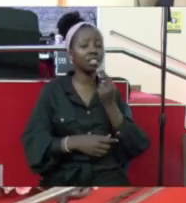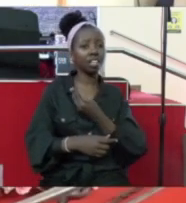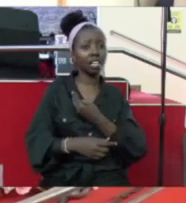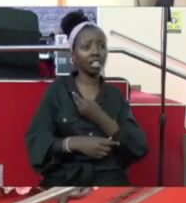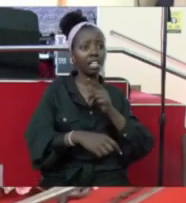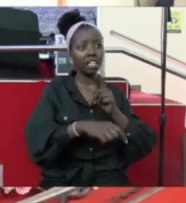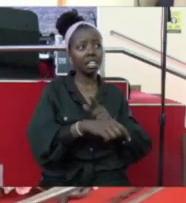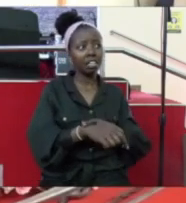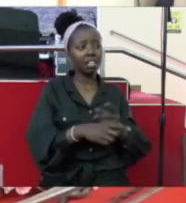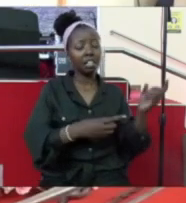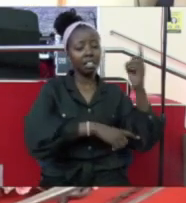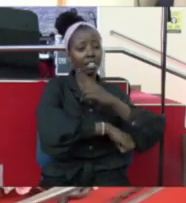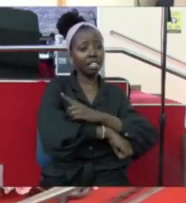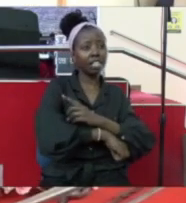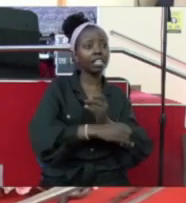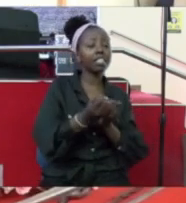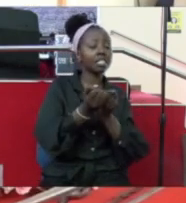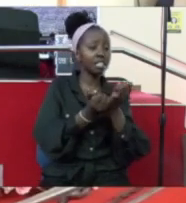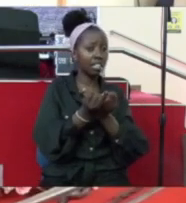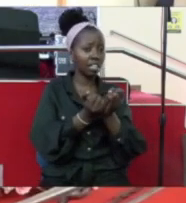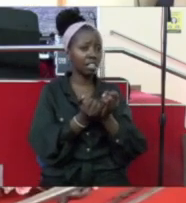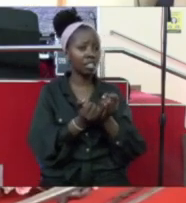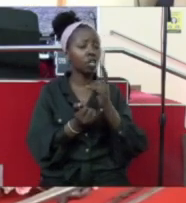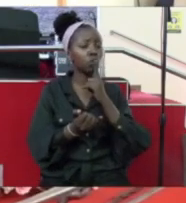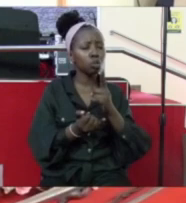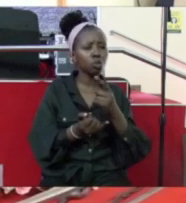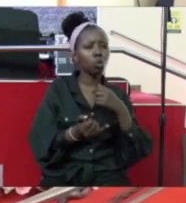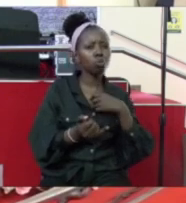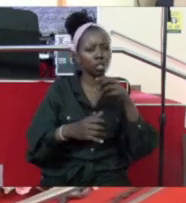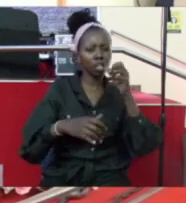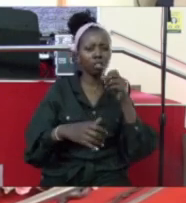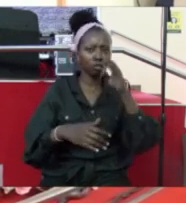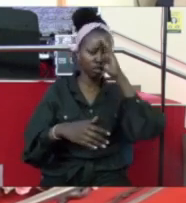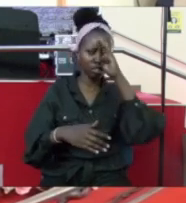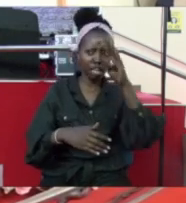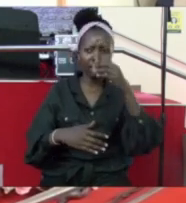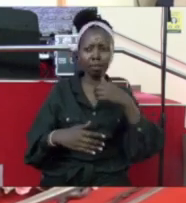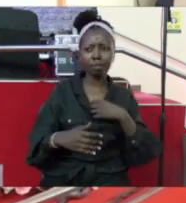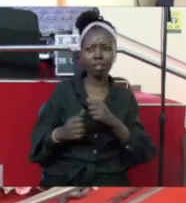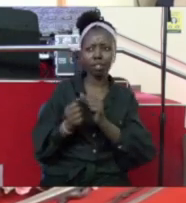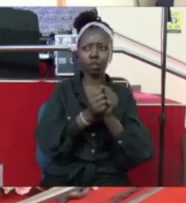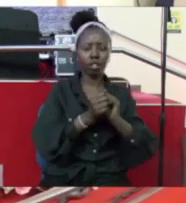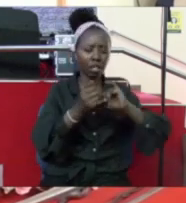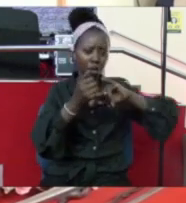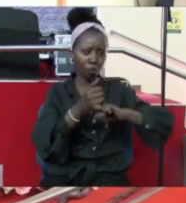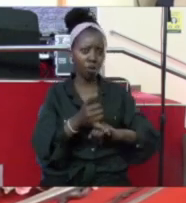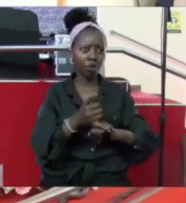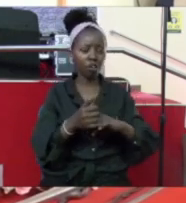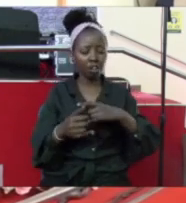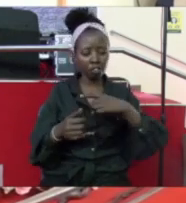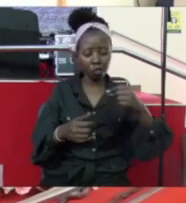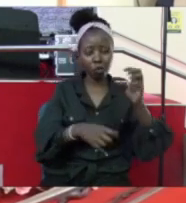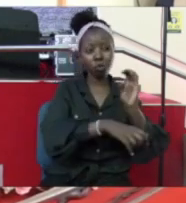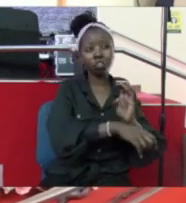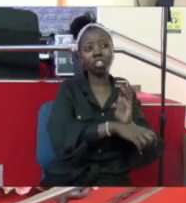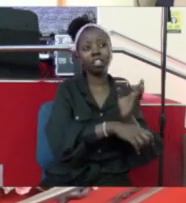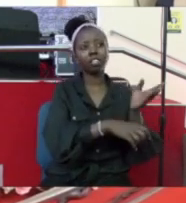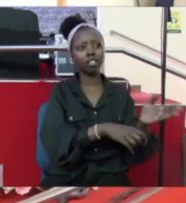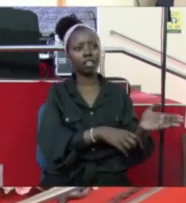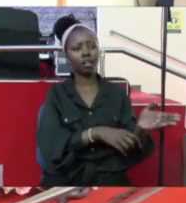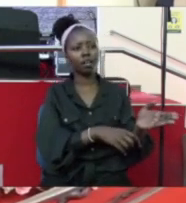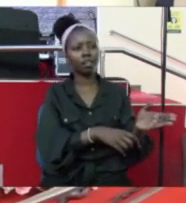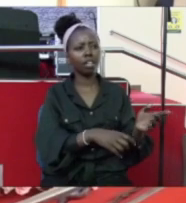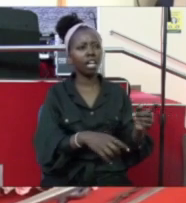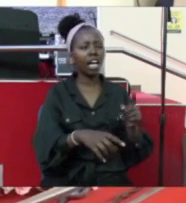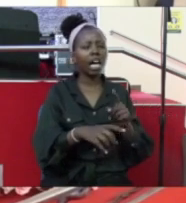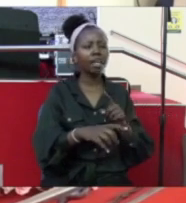Ilikuwa ni siku ya Jumamosi. So on Sunday myself and Pastor Susan we went there. Jumapili tukaenda na Pastor Susan. And what was unique?